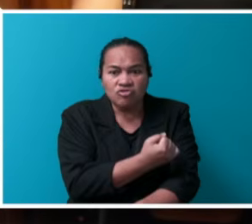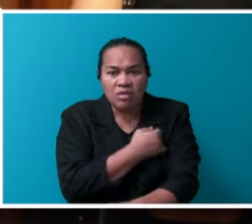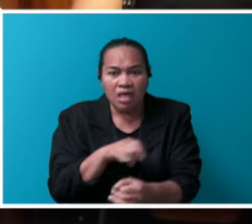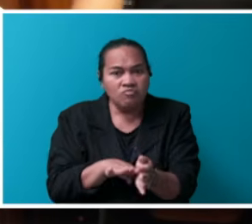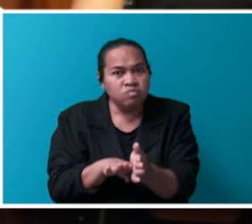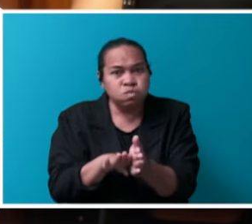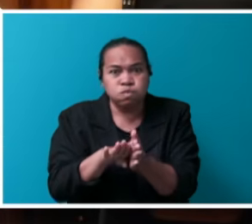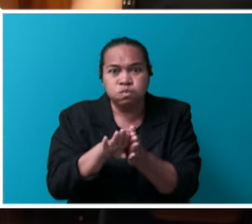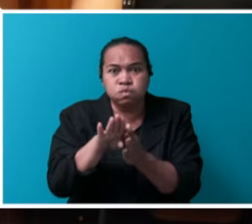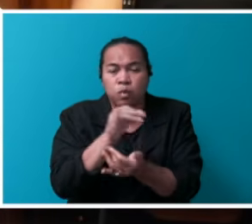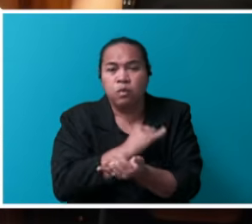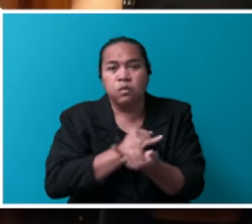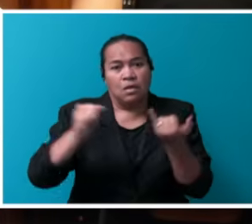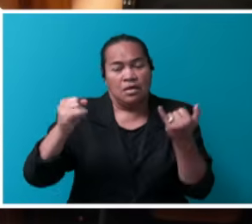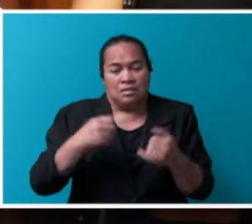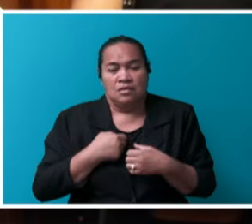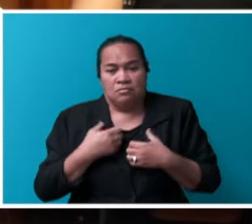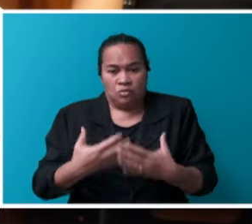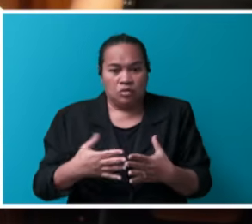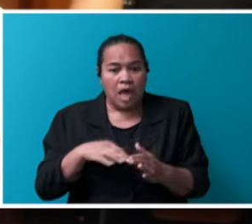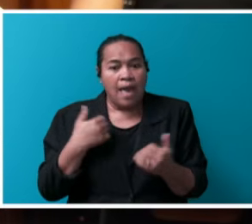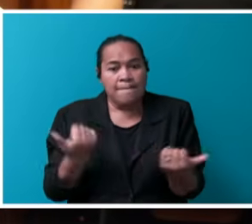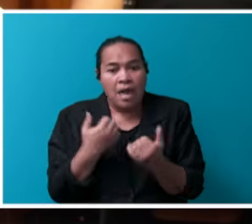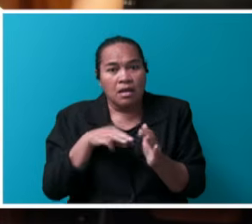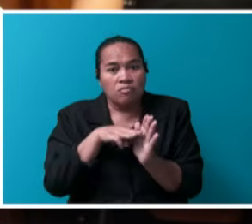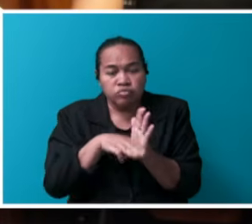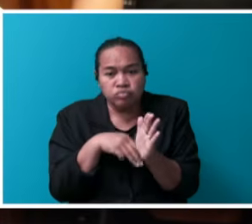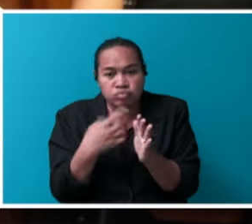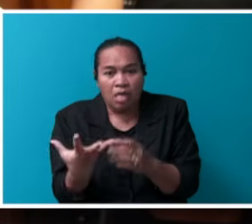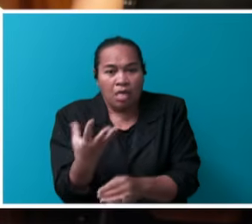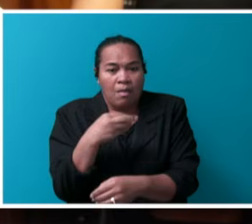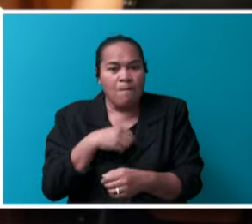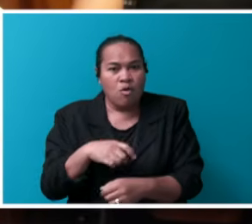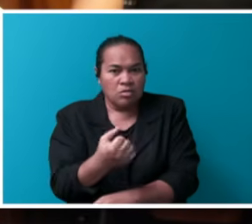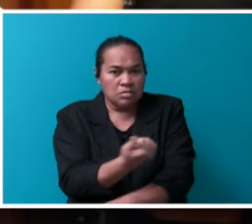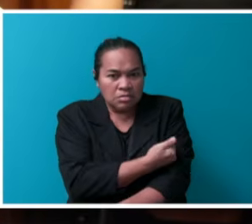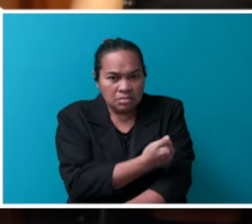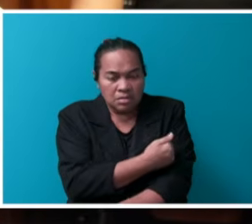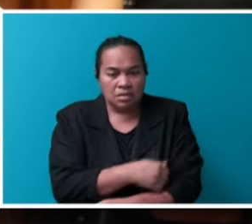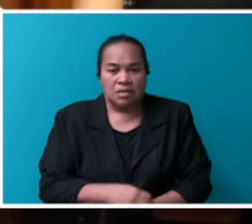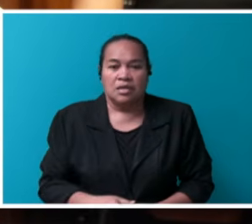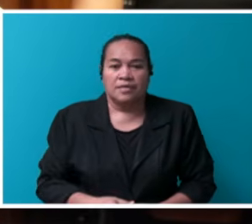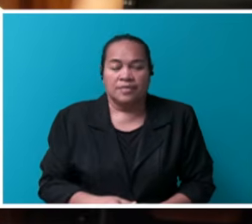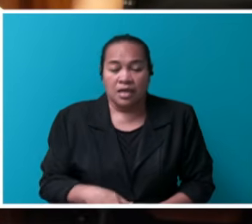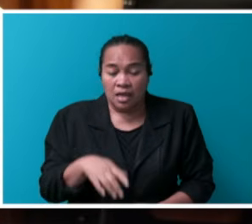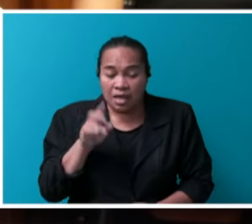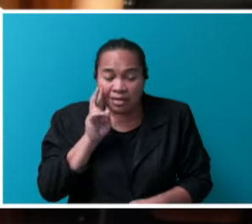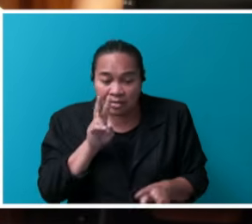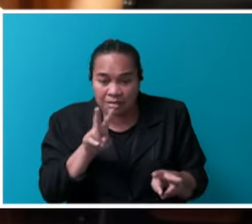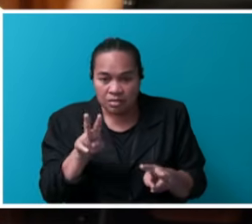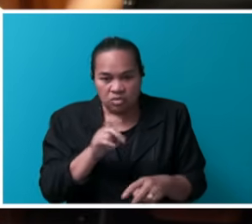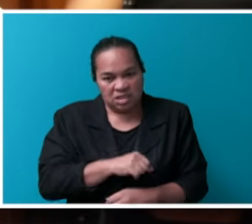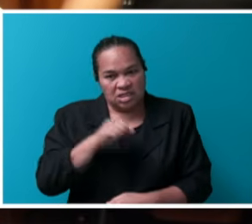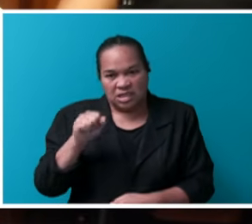in criminal activity, and alarming increase in HIV cases, due principally to rise in drug use, have emerged as serious